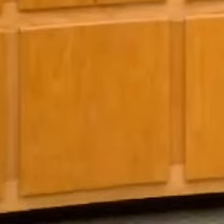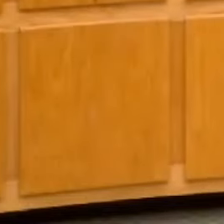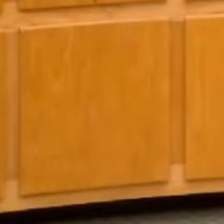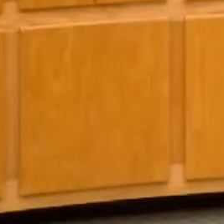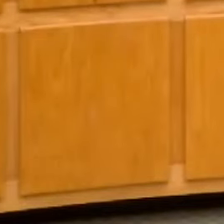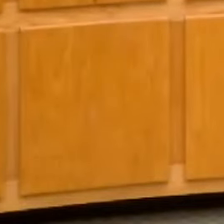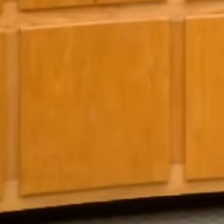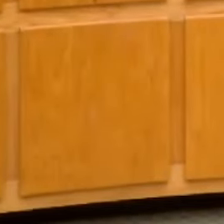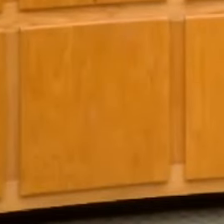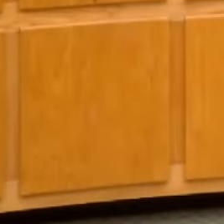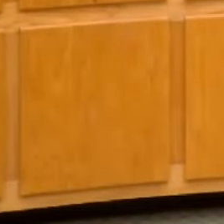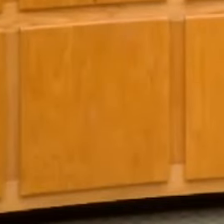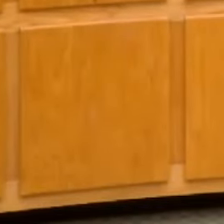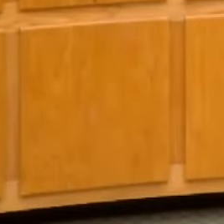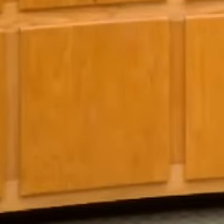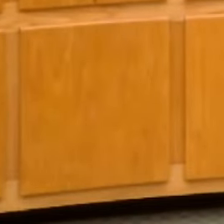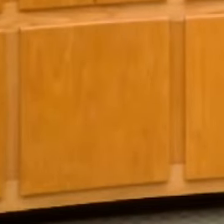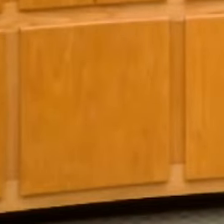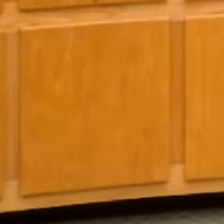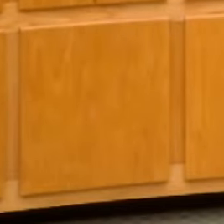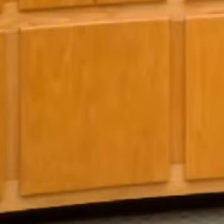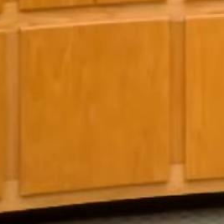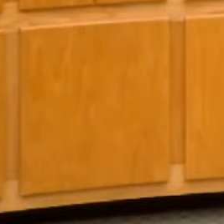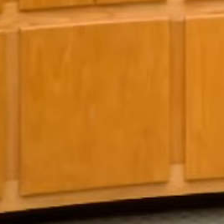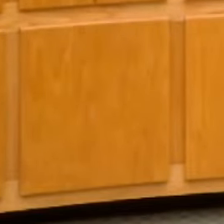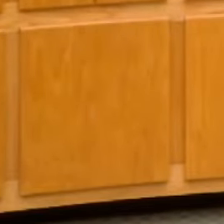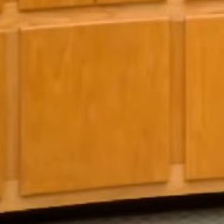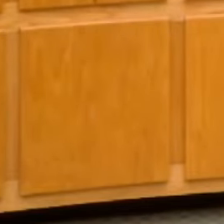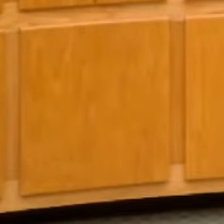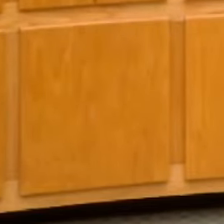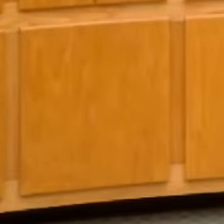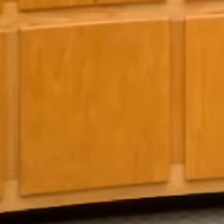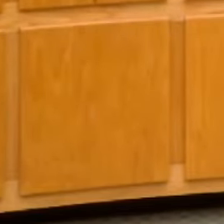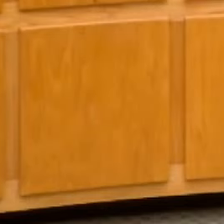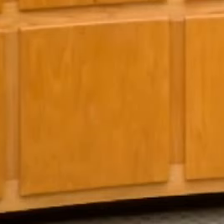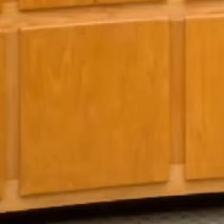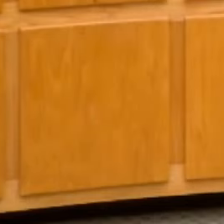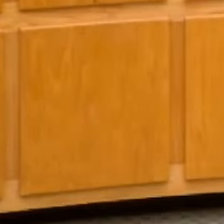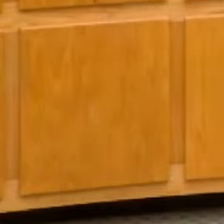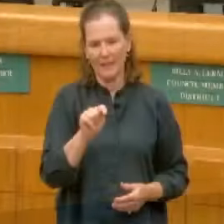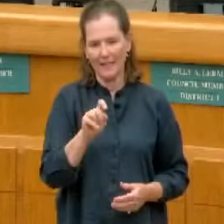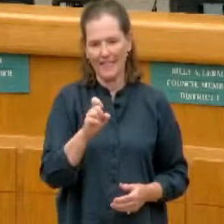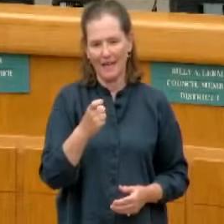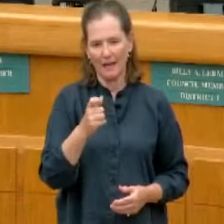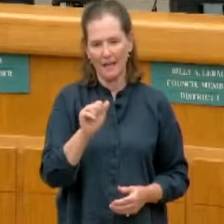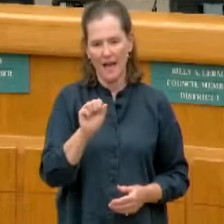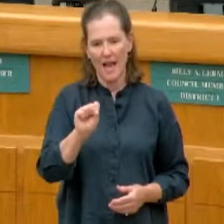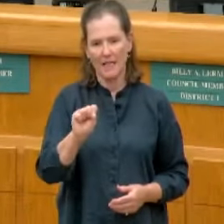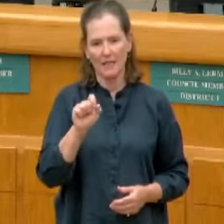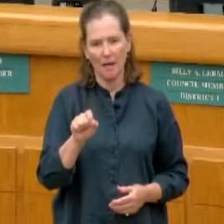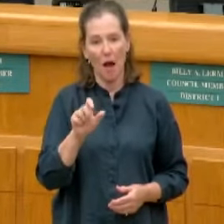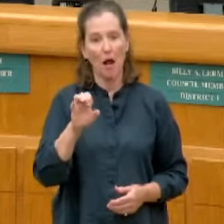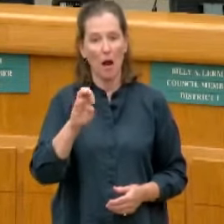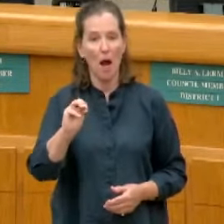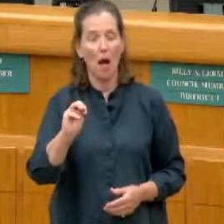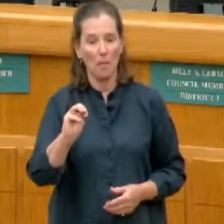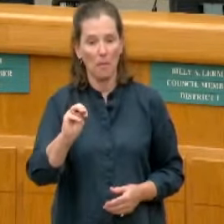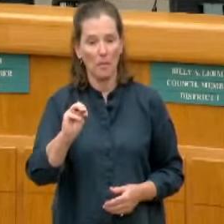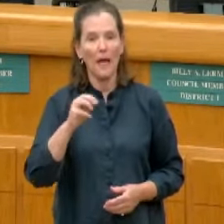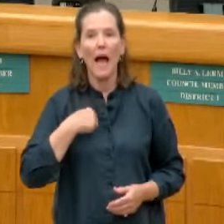www.cctexas.com regarding any of these programs or to get registered to get the vaccine. I urge everyone to protect